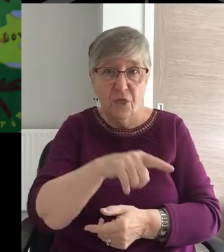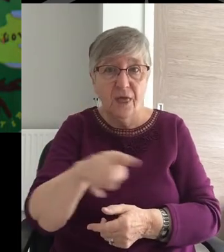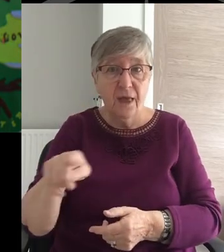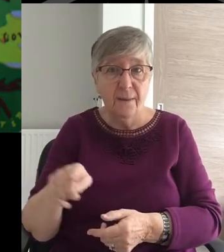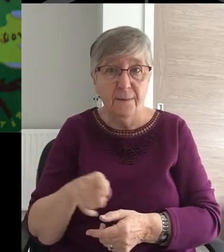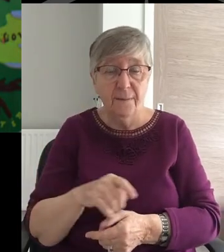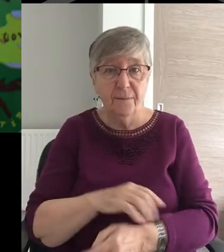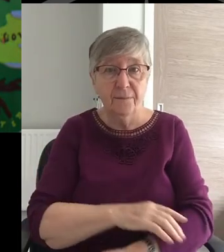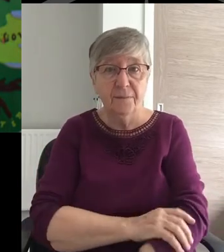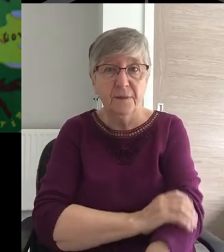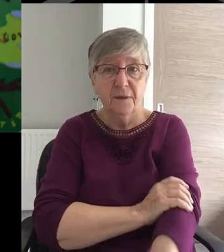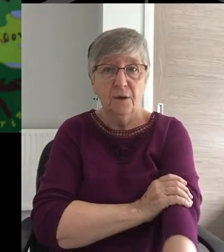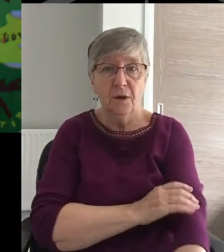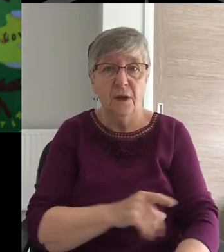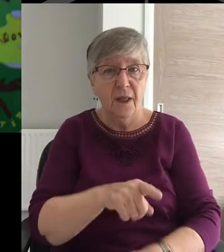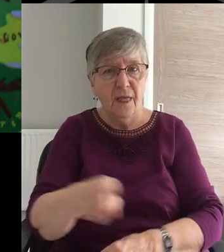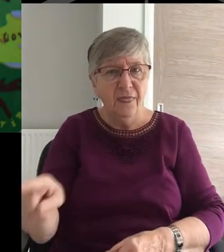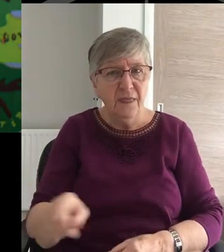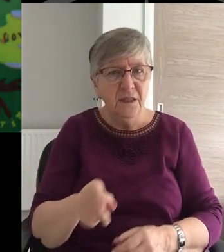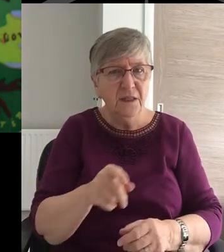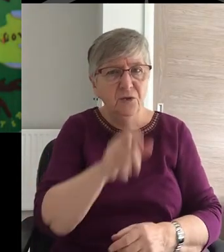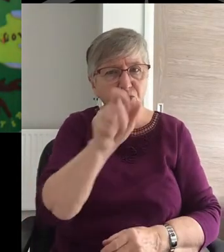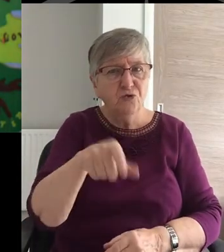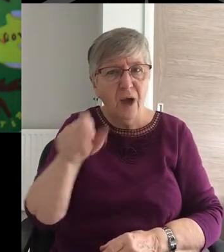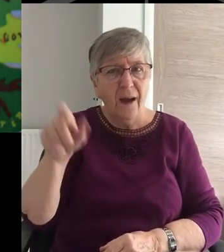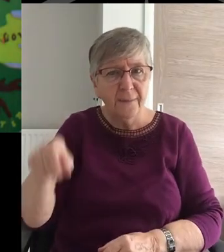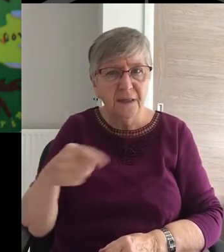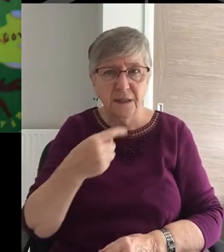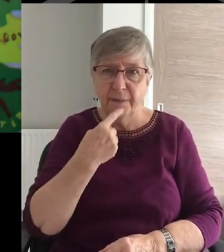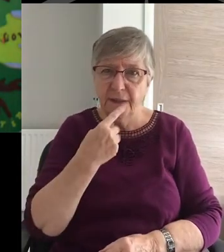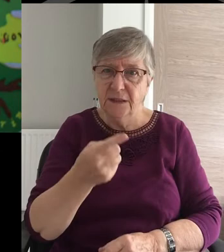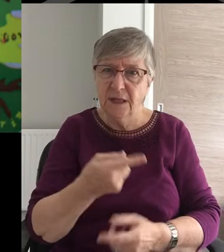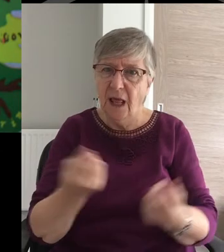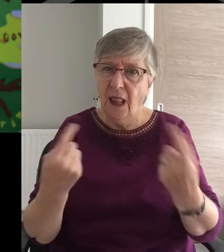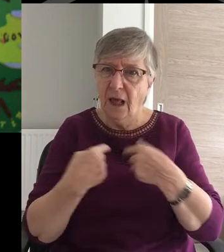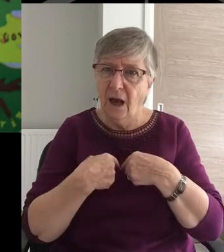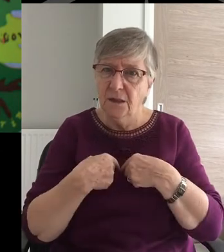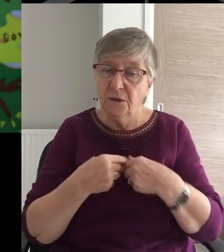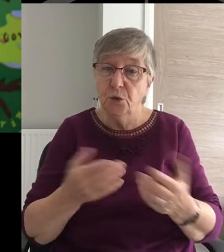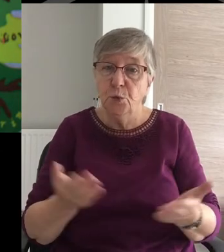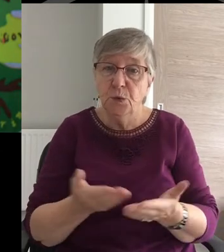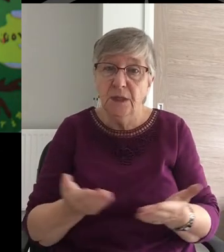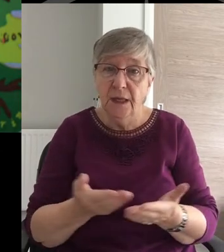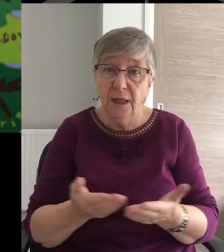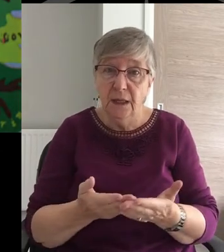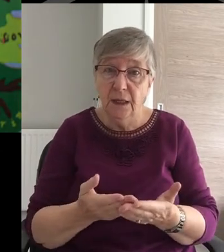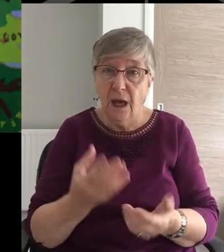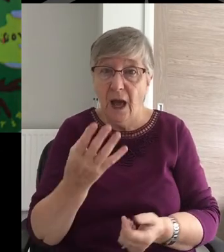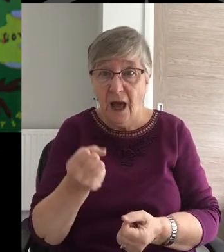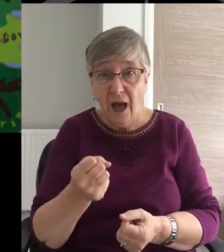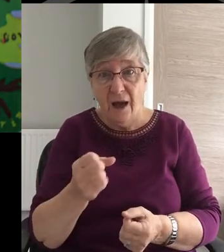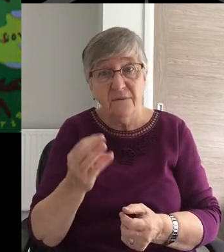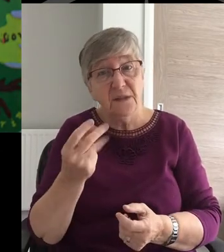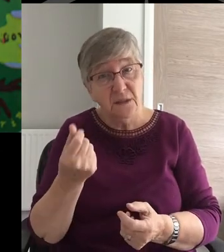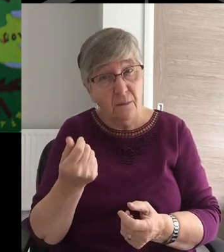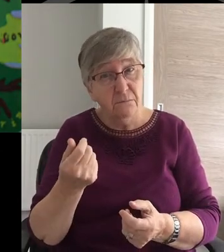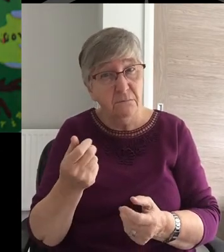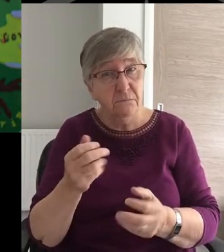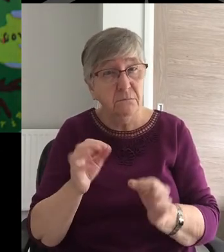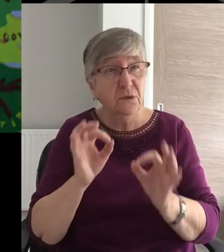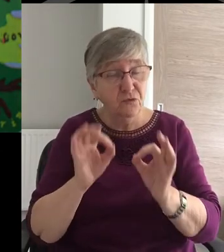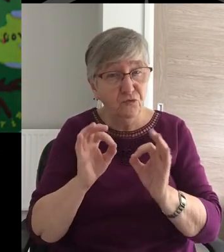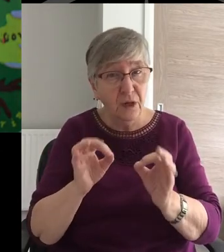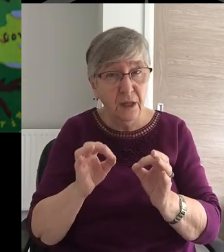Now, what these chapters in Ezekiel have been saying to us today does have some particular and